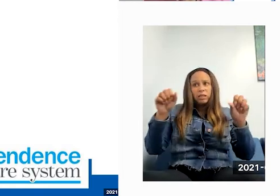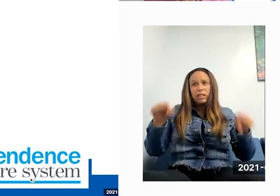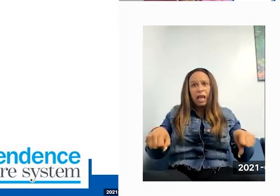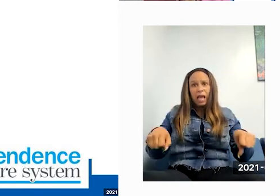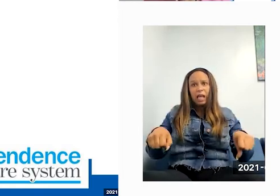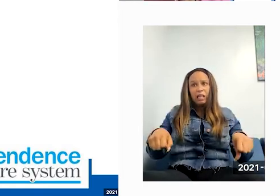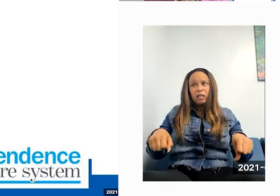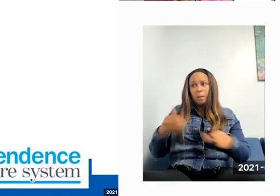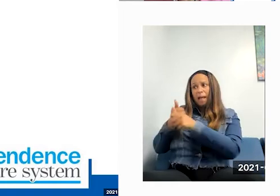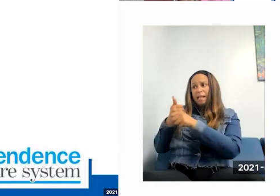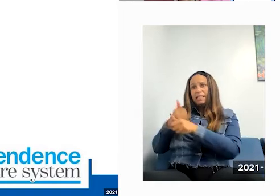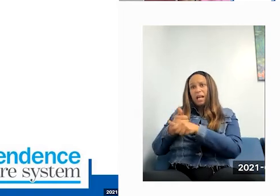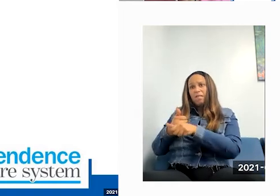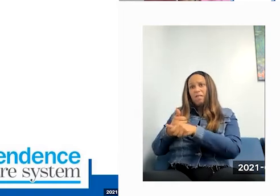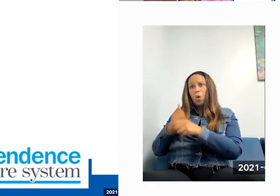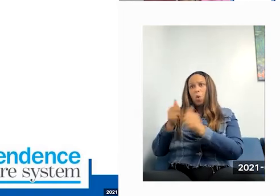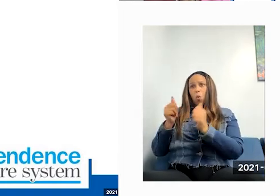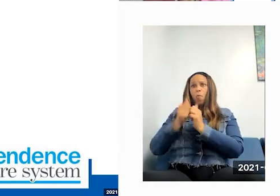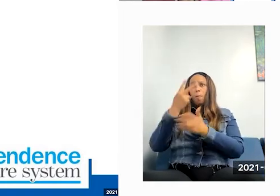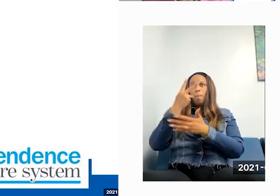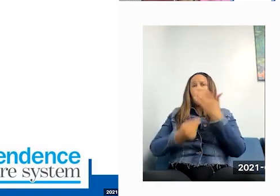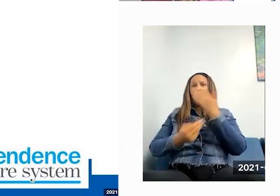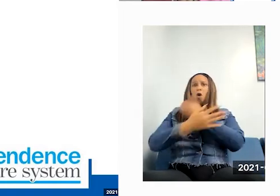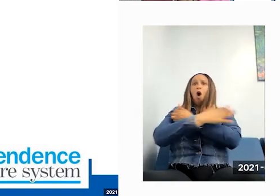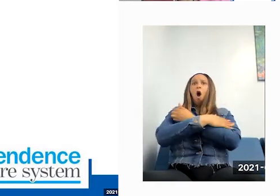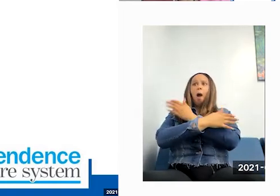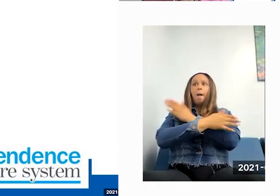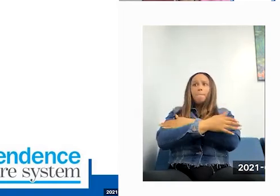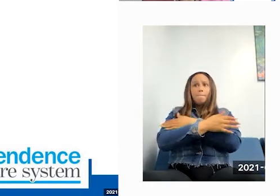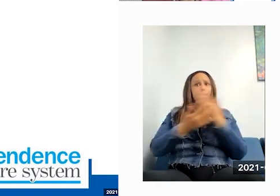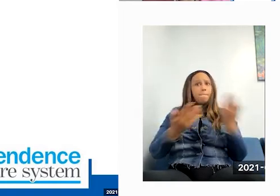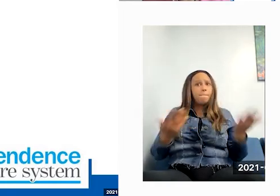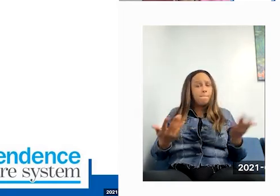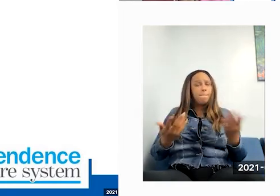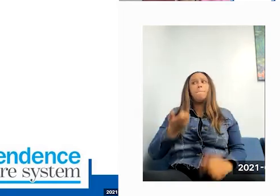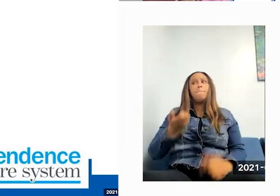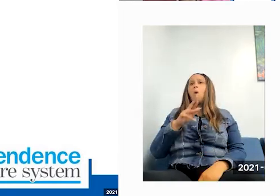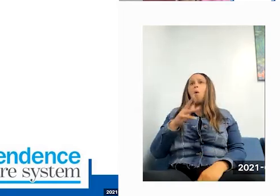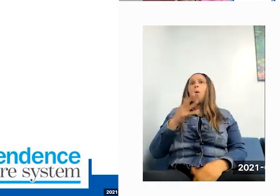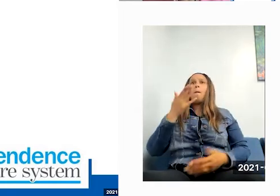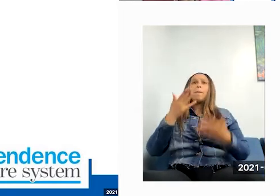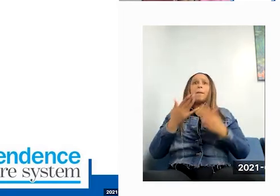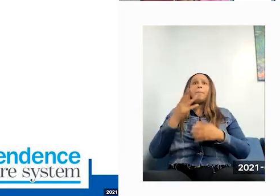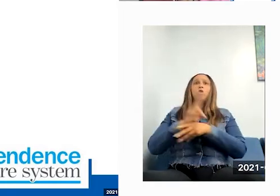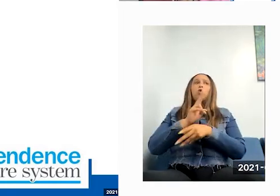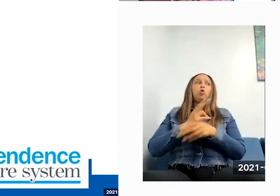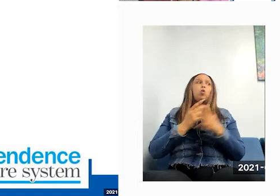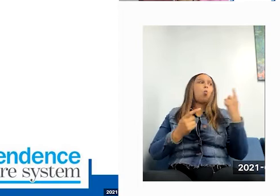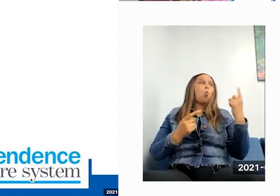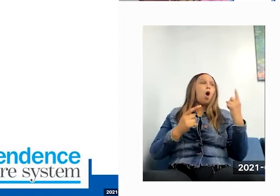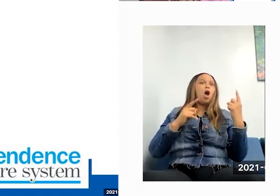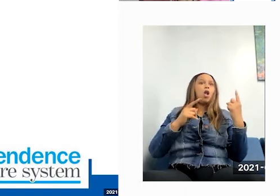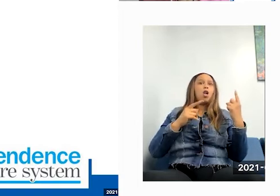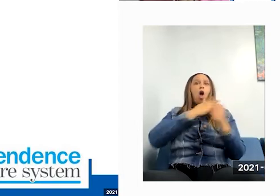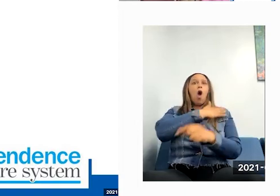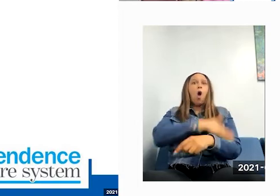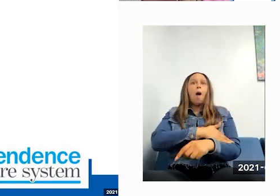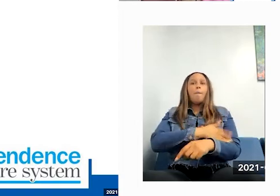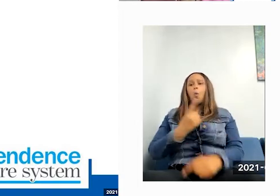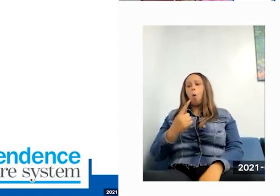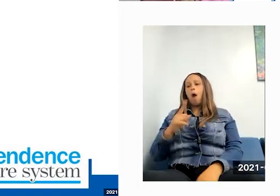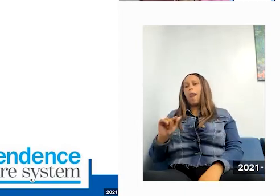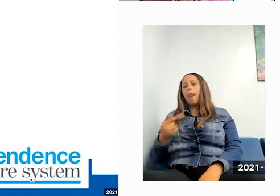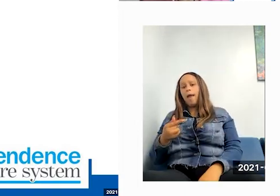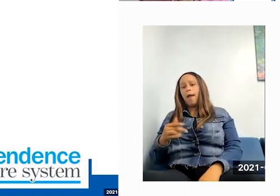self-propel with both arms? Are they most likely to use one arm and one leg? Or are they going to